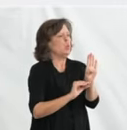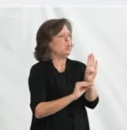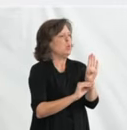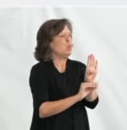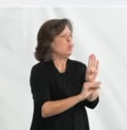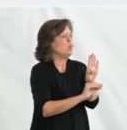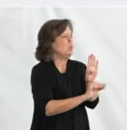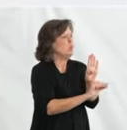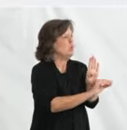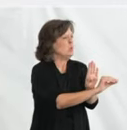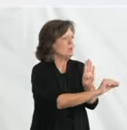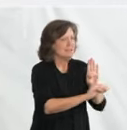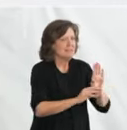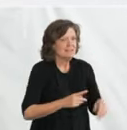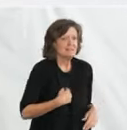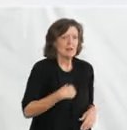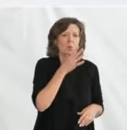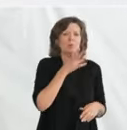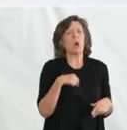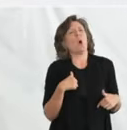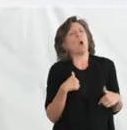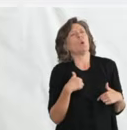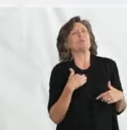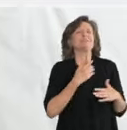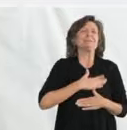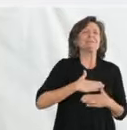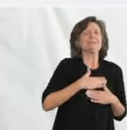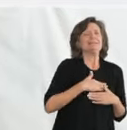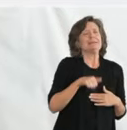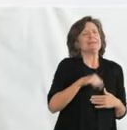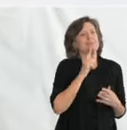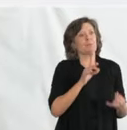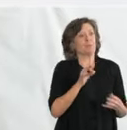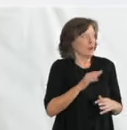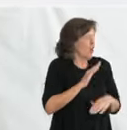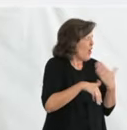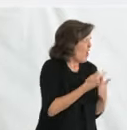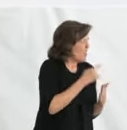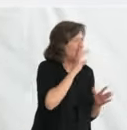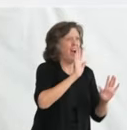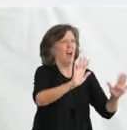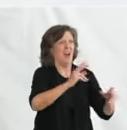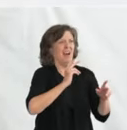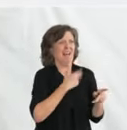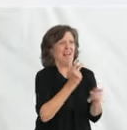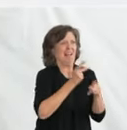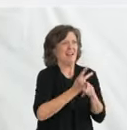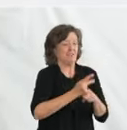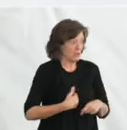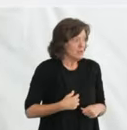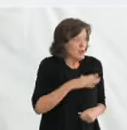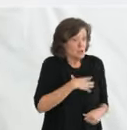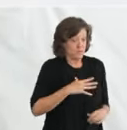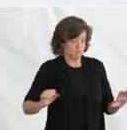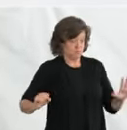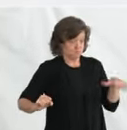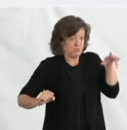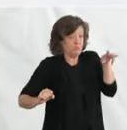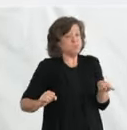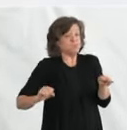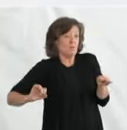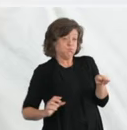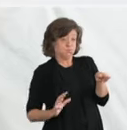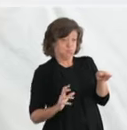week with those horrible children. And then the blob's getting closer, and we're like, lady, watch out. And then it's crawling up the side of the tub, and we're like, lady, watch out. And then boom, bam, gone,